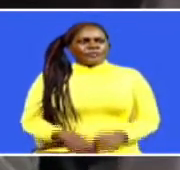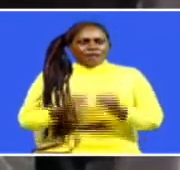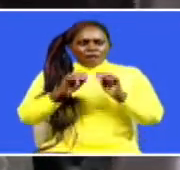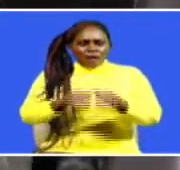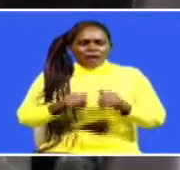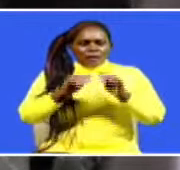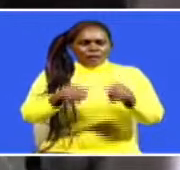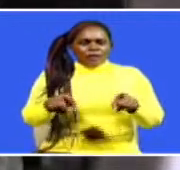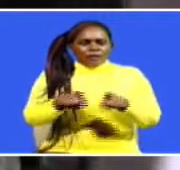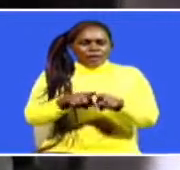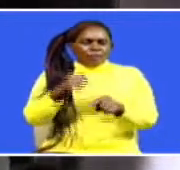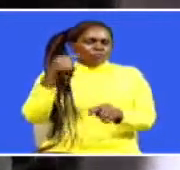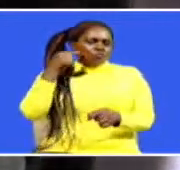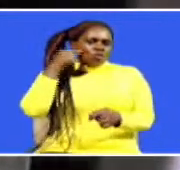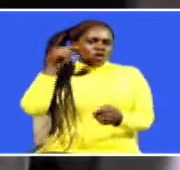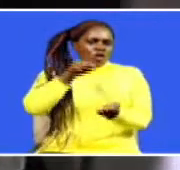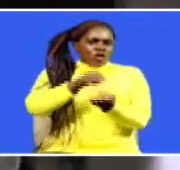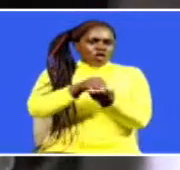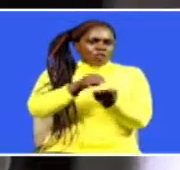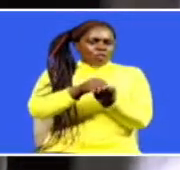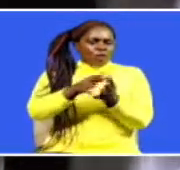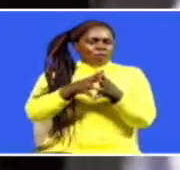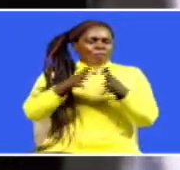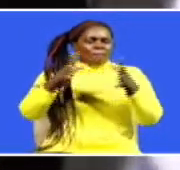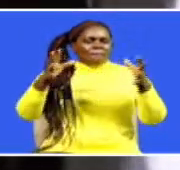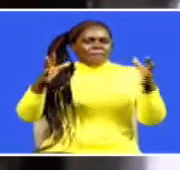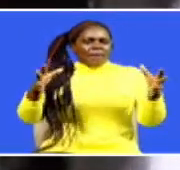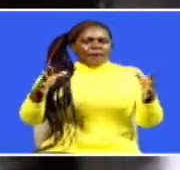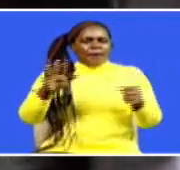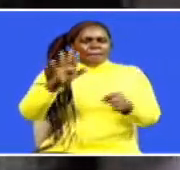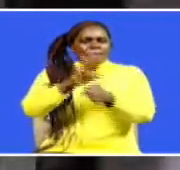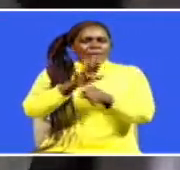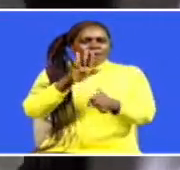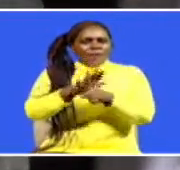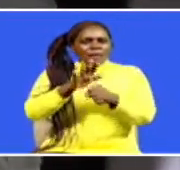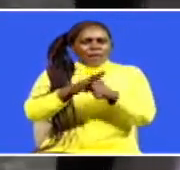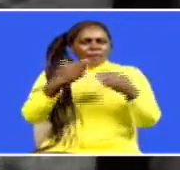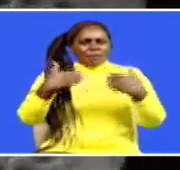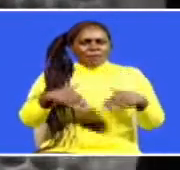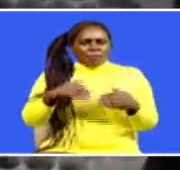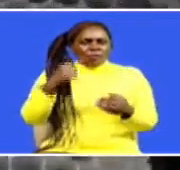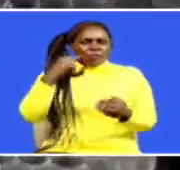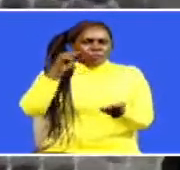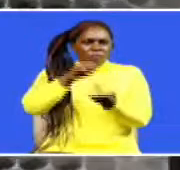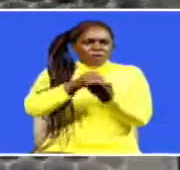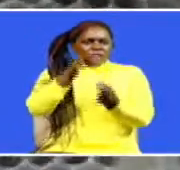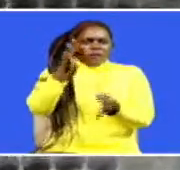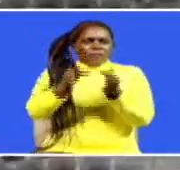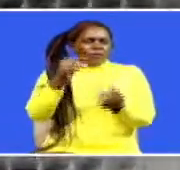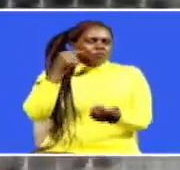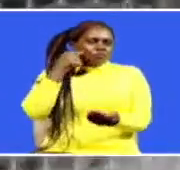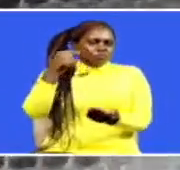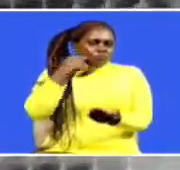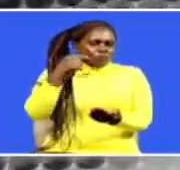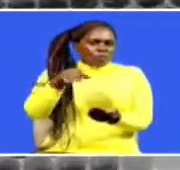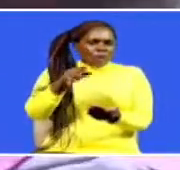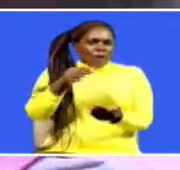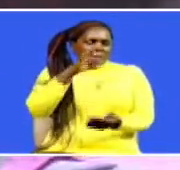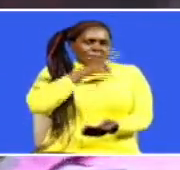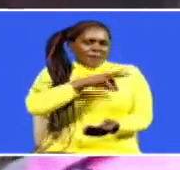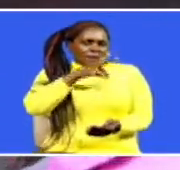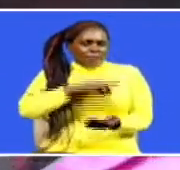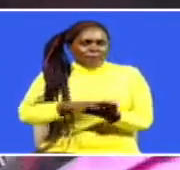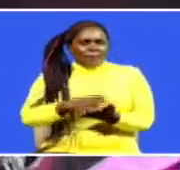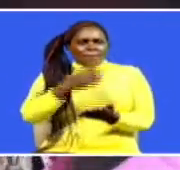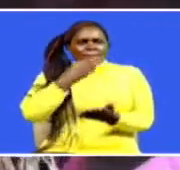Apiculture, also known as beekeeping, is a widespread activity with thousands of small-scale beekeepers depending on bees for their livelihoods.